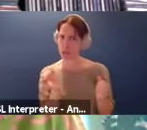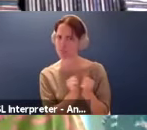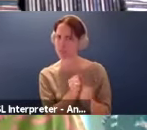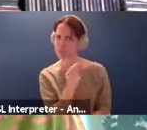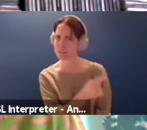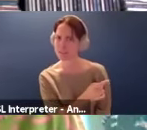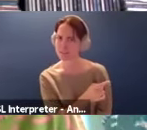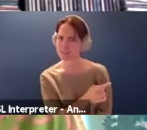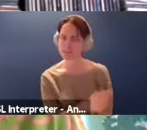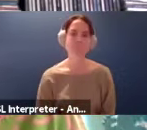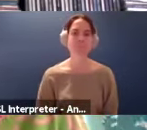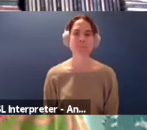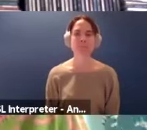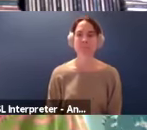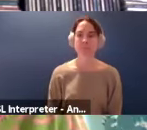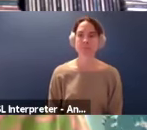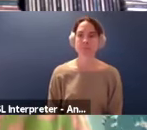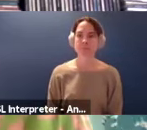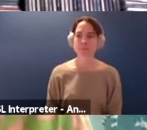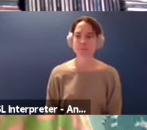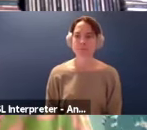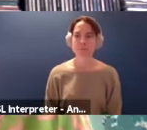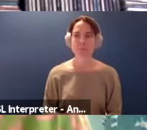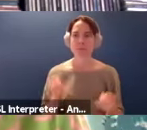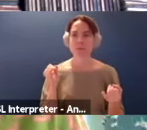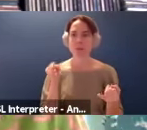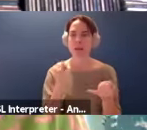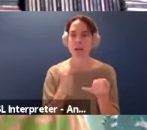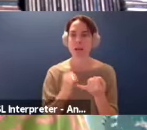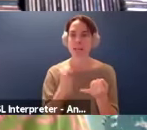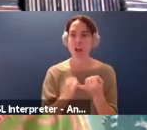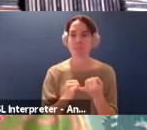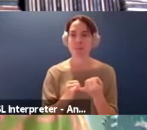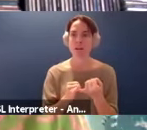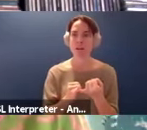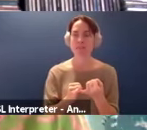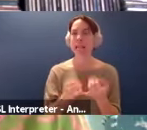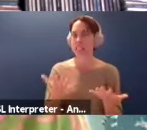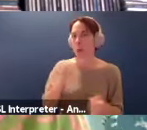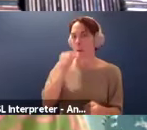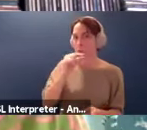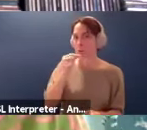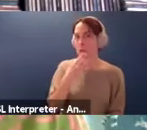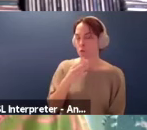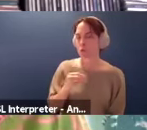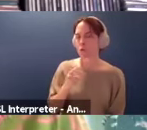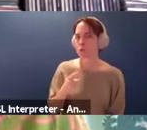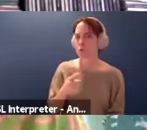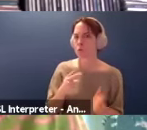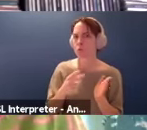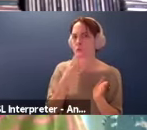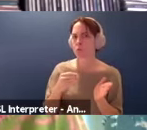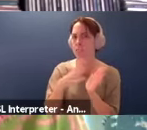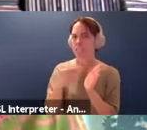analogy here might be to think about um the caste system in india and i don't think